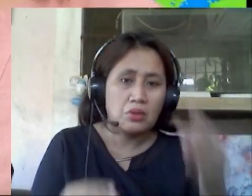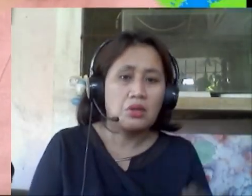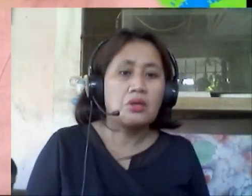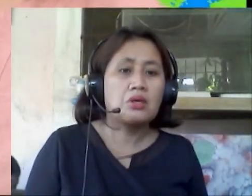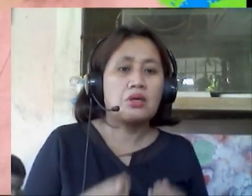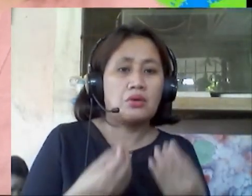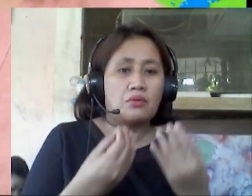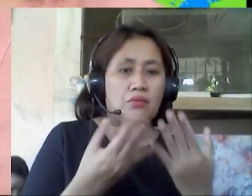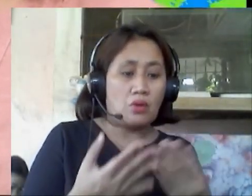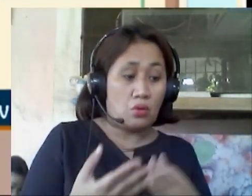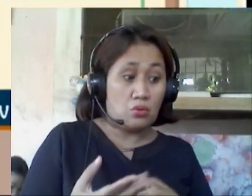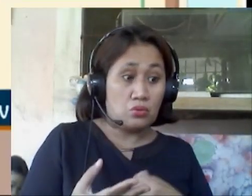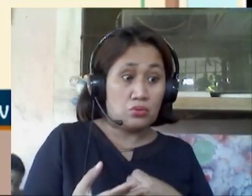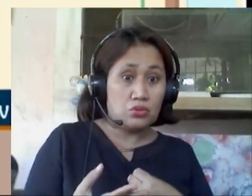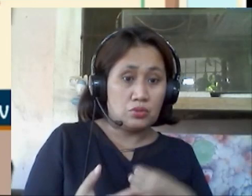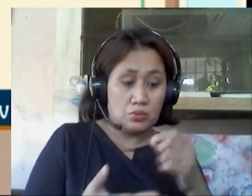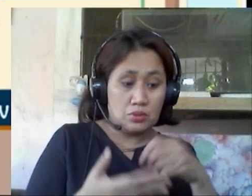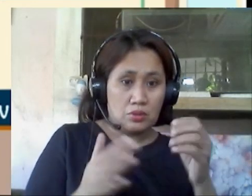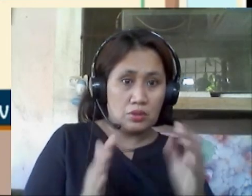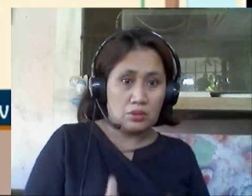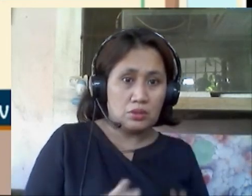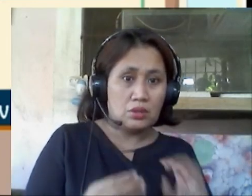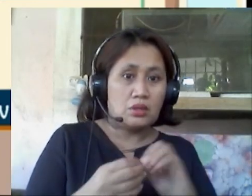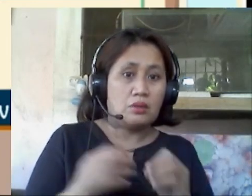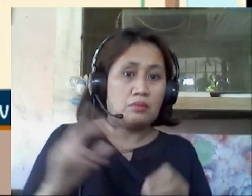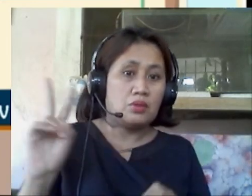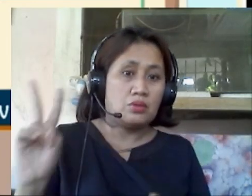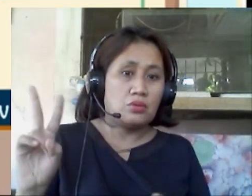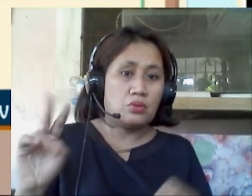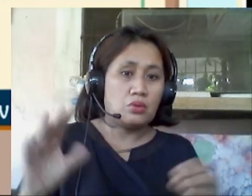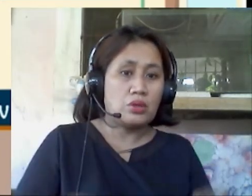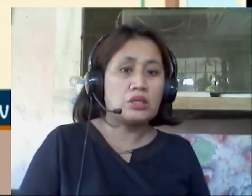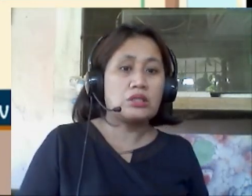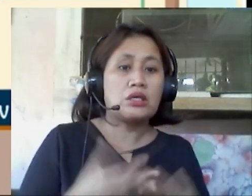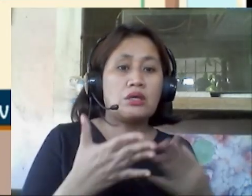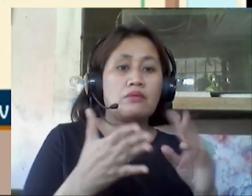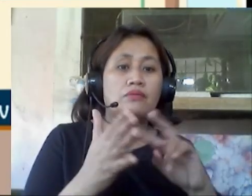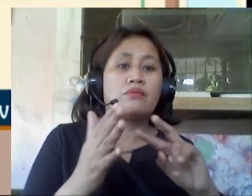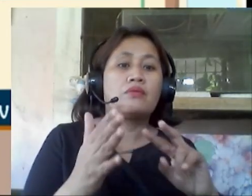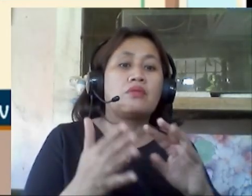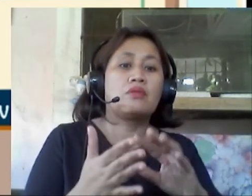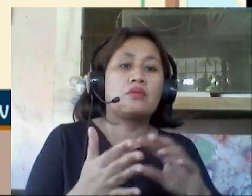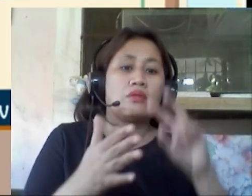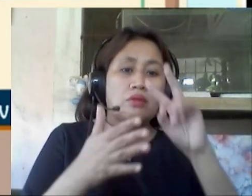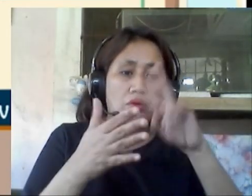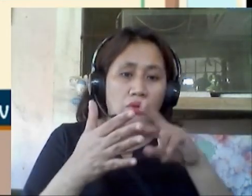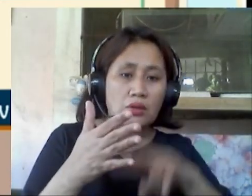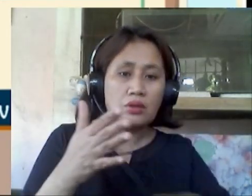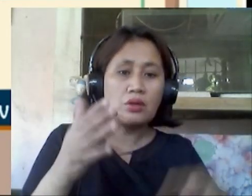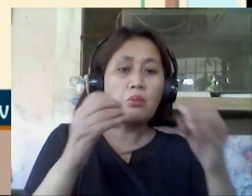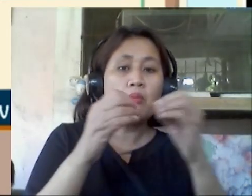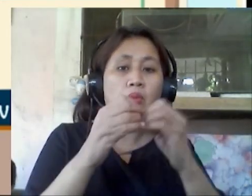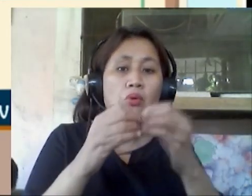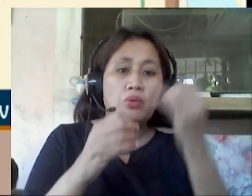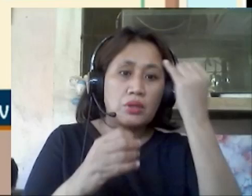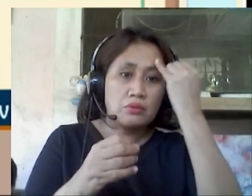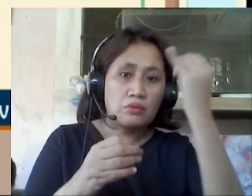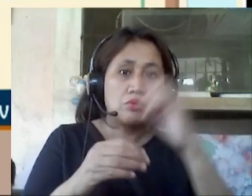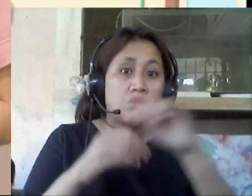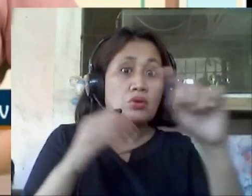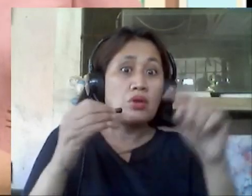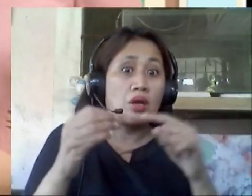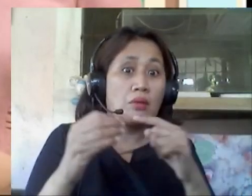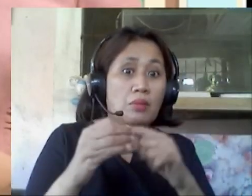the authors. Number 2, it provides you and the readers with more information about the